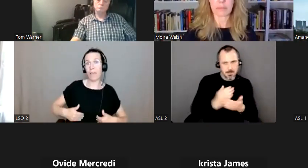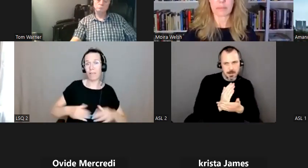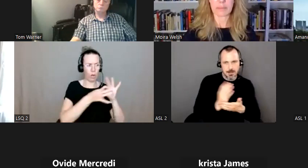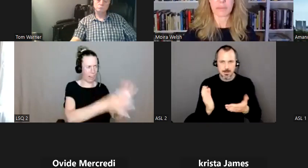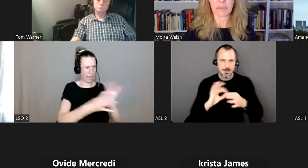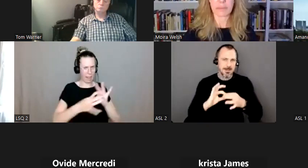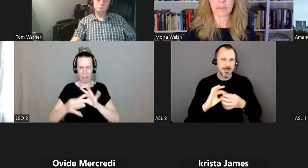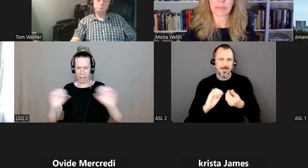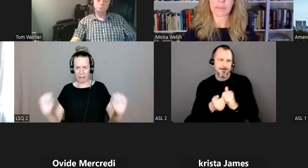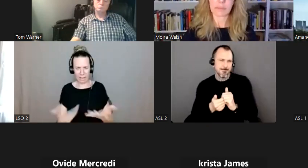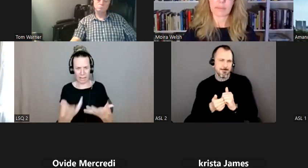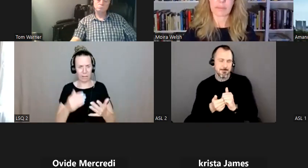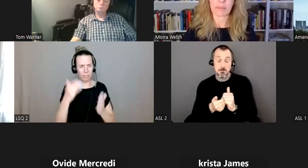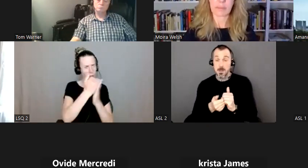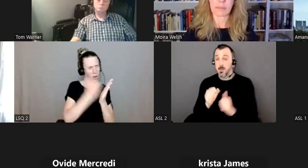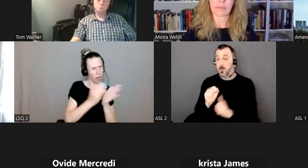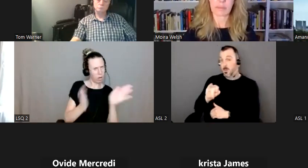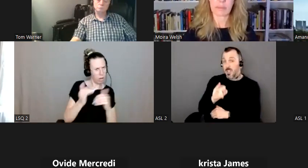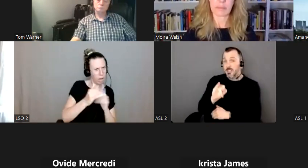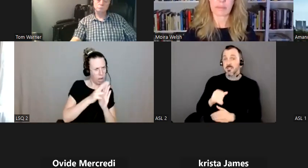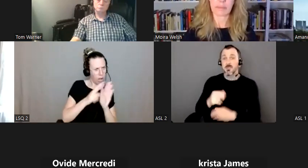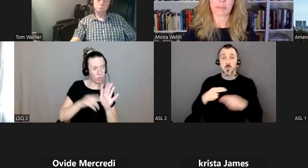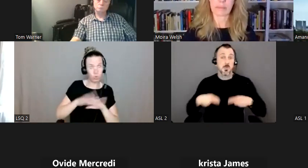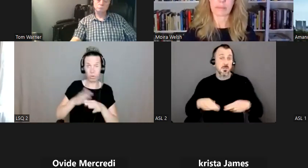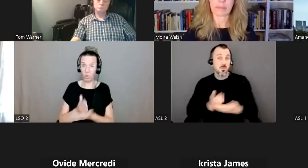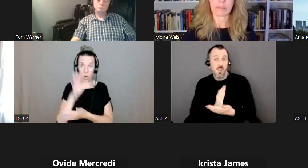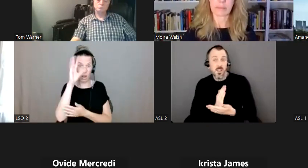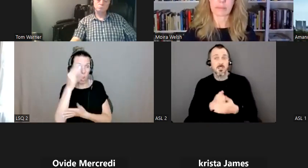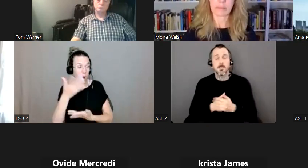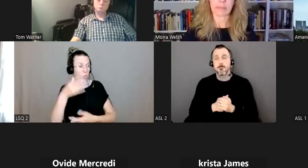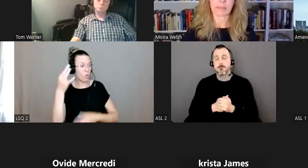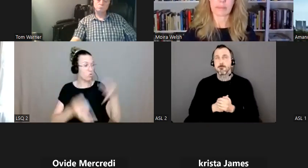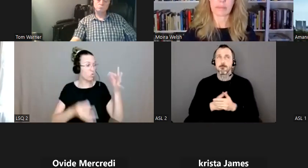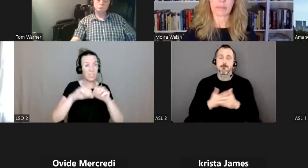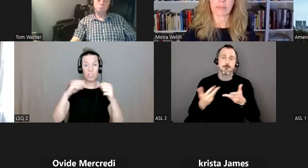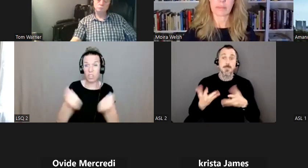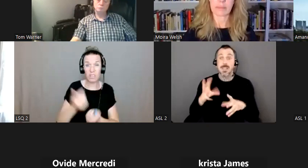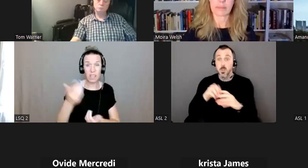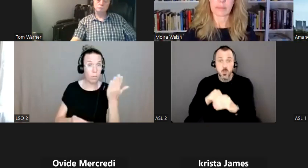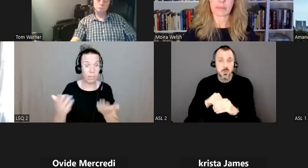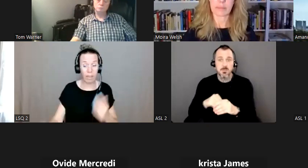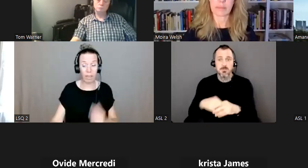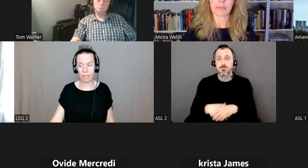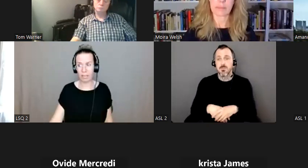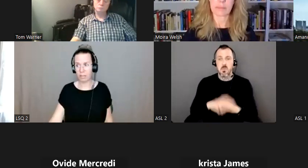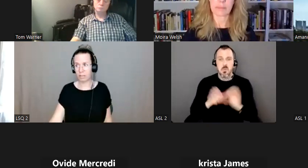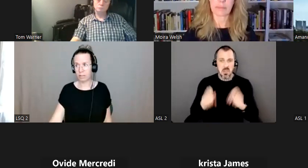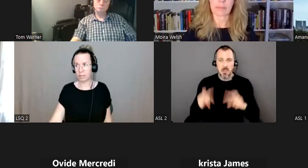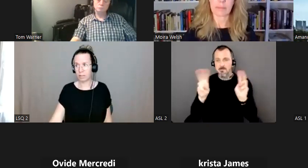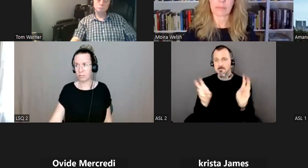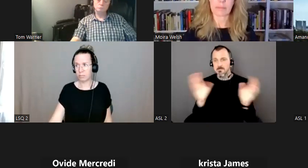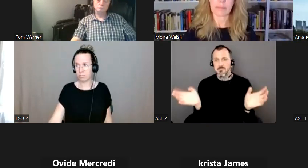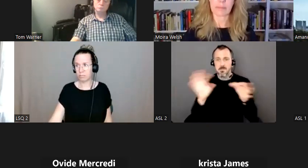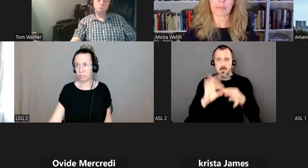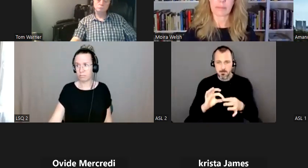for example, might be social justice, maybe thinking about inclusion. So trying to cobble